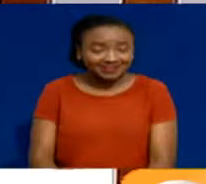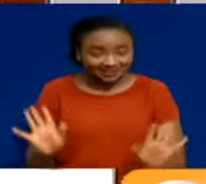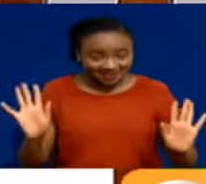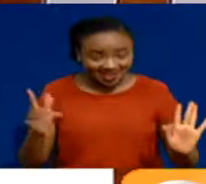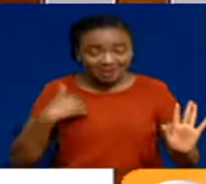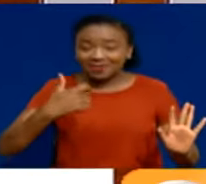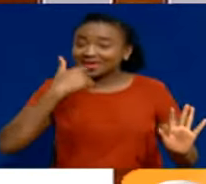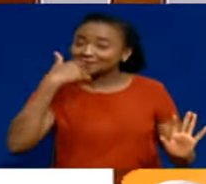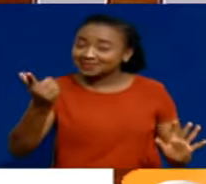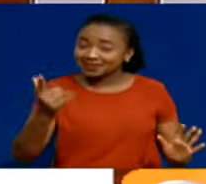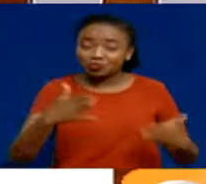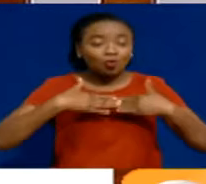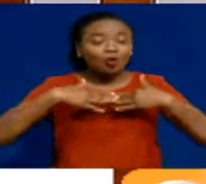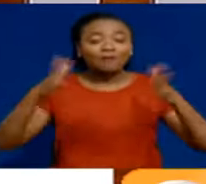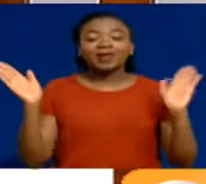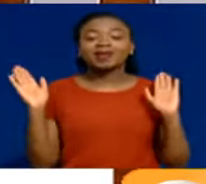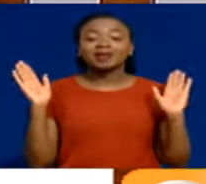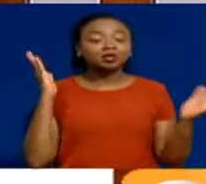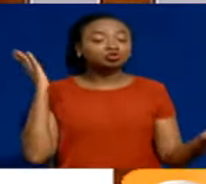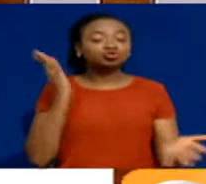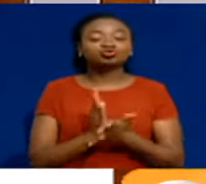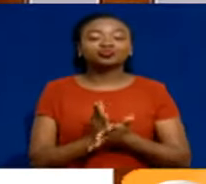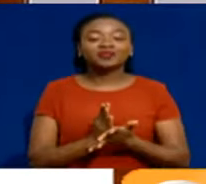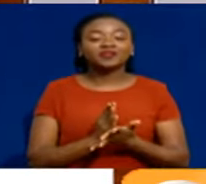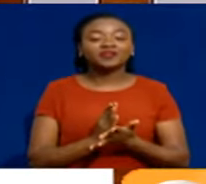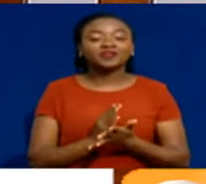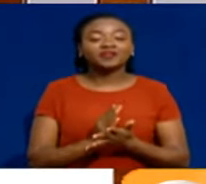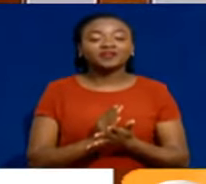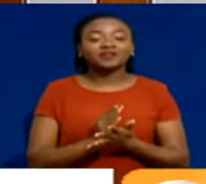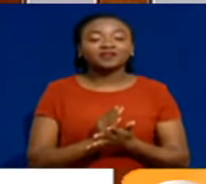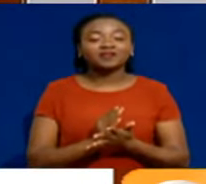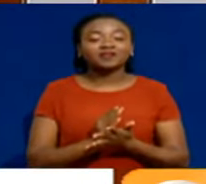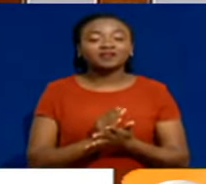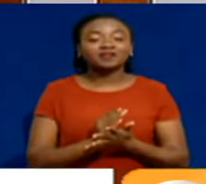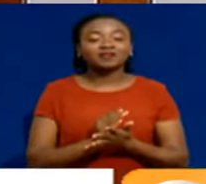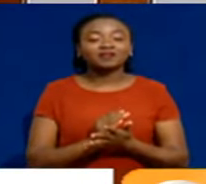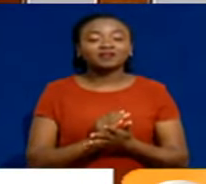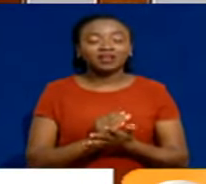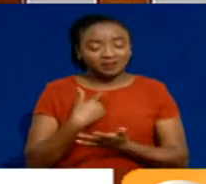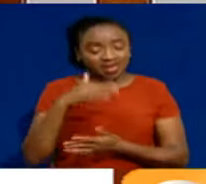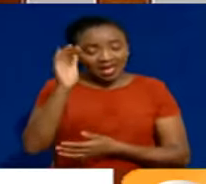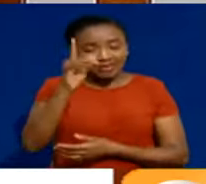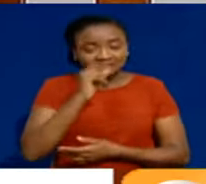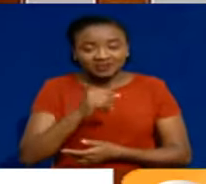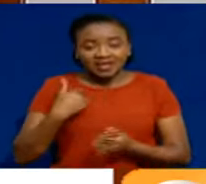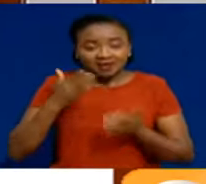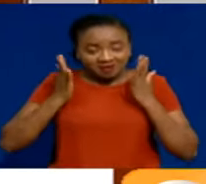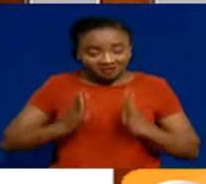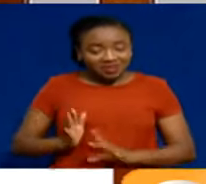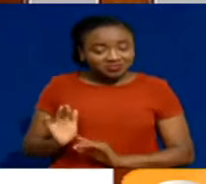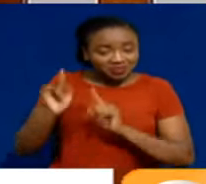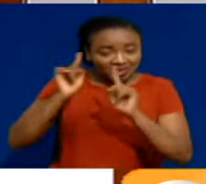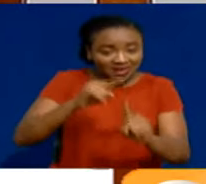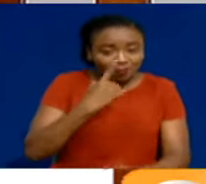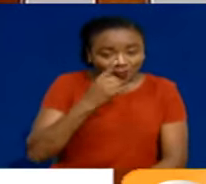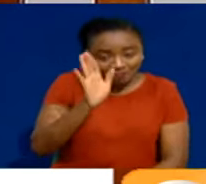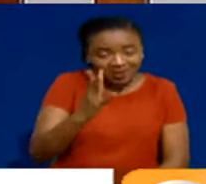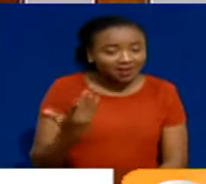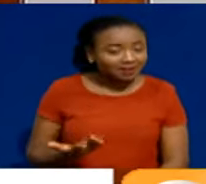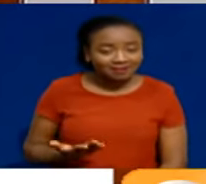I'm telling you that these are open truths. You said, what about if somebody came into your bedroom? This is the same question I'm throwing to